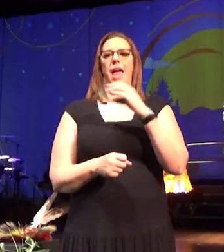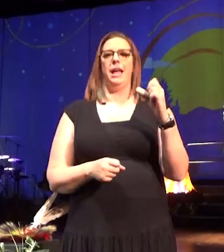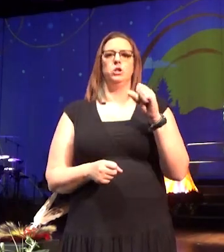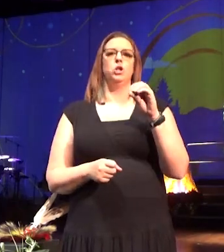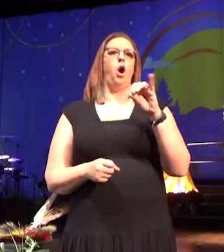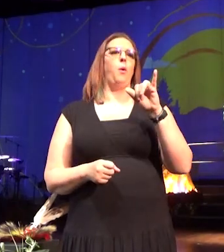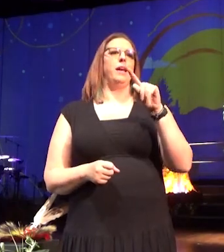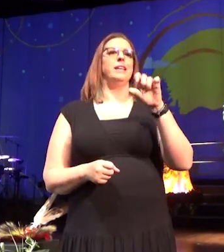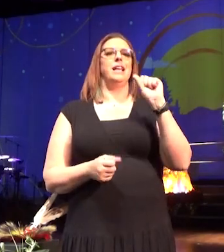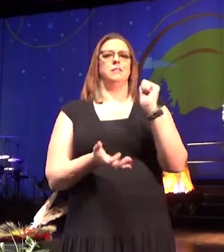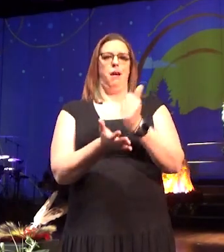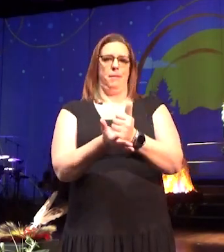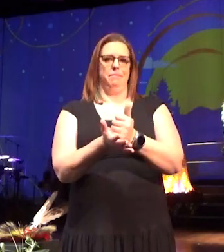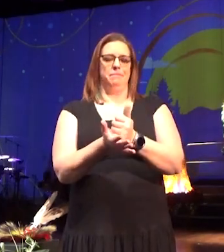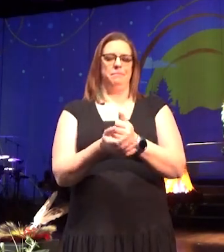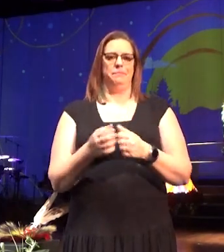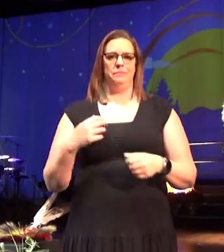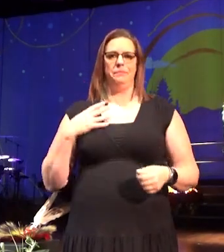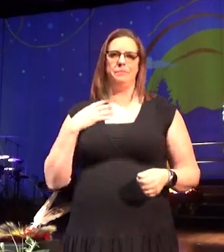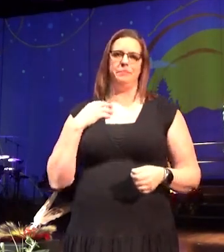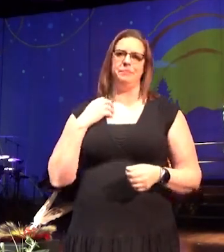so it is. Amen.